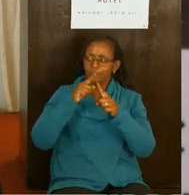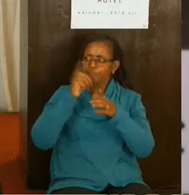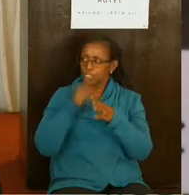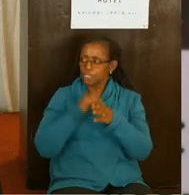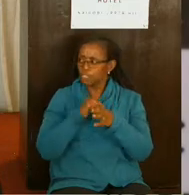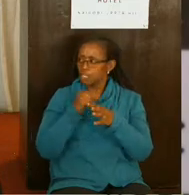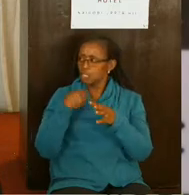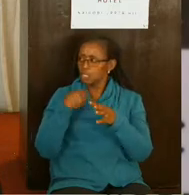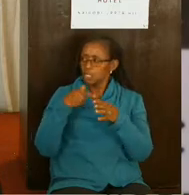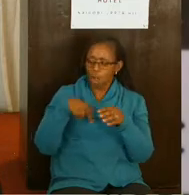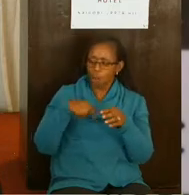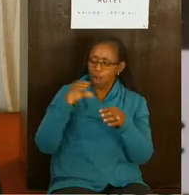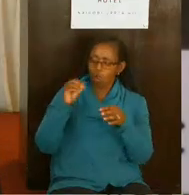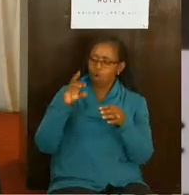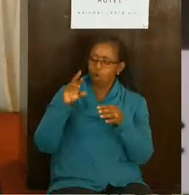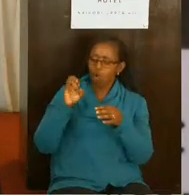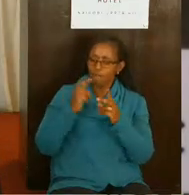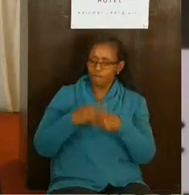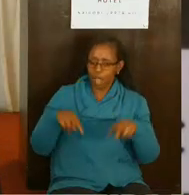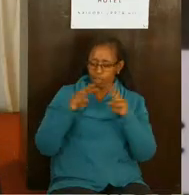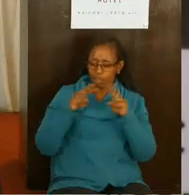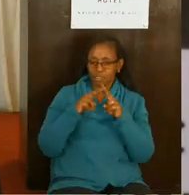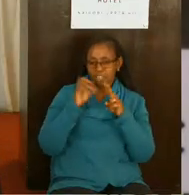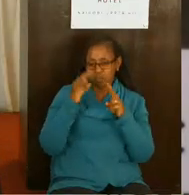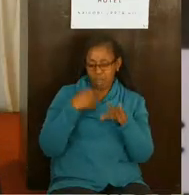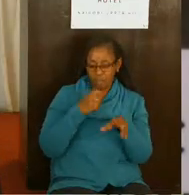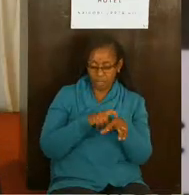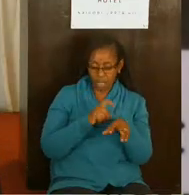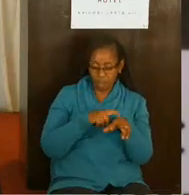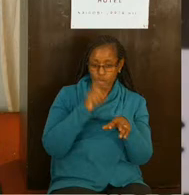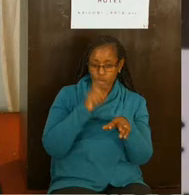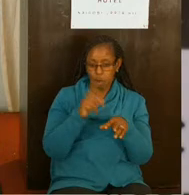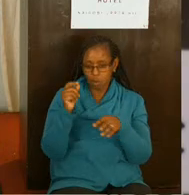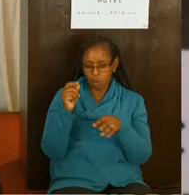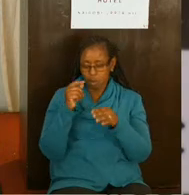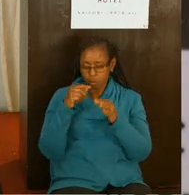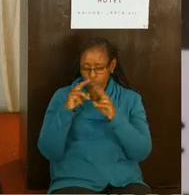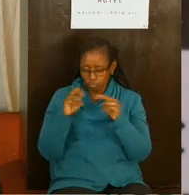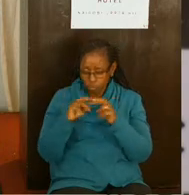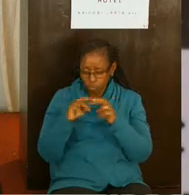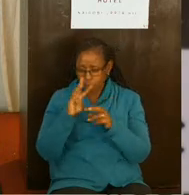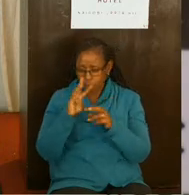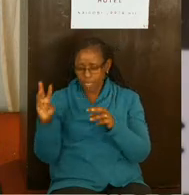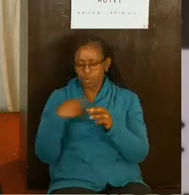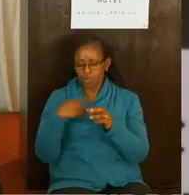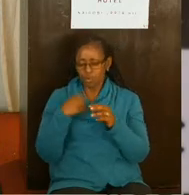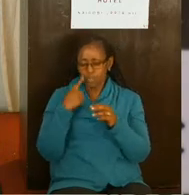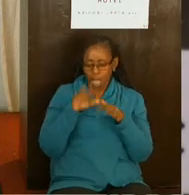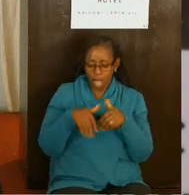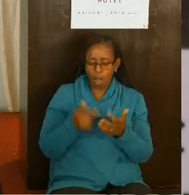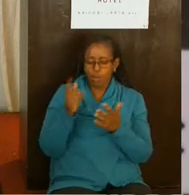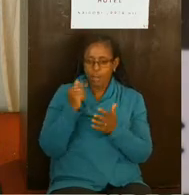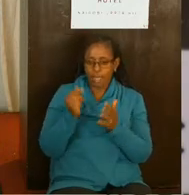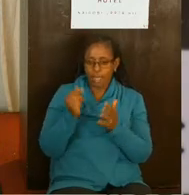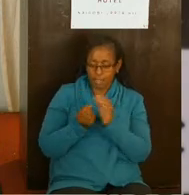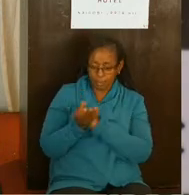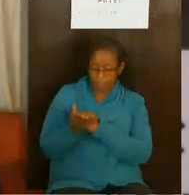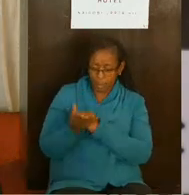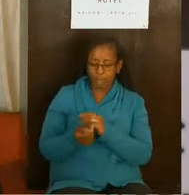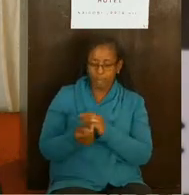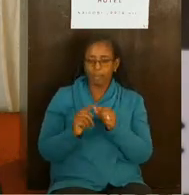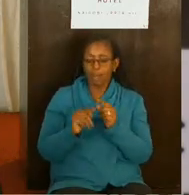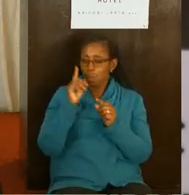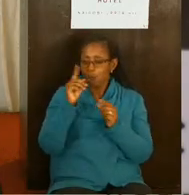and if you have that time you can go to the website and you can look at how we explain it but one more important